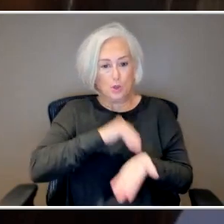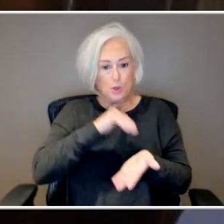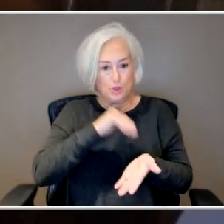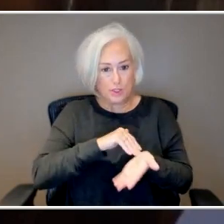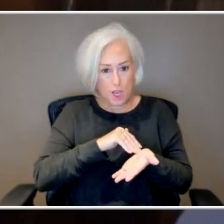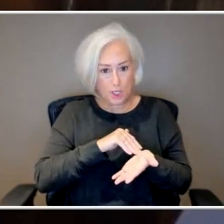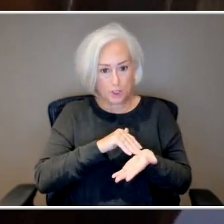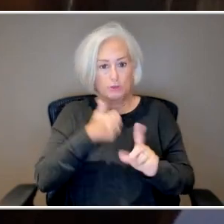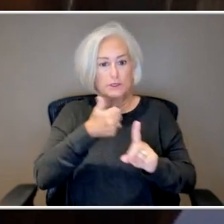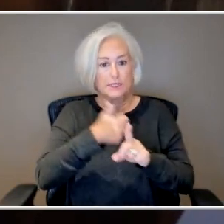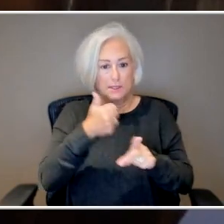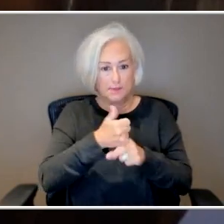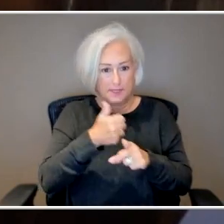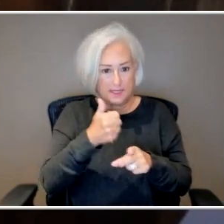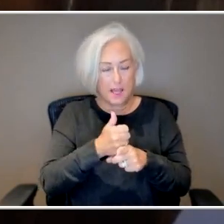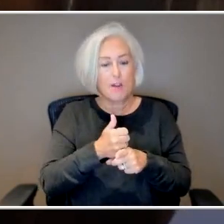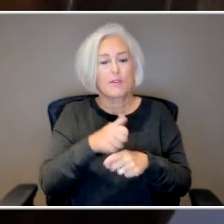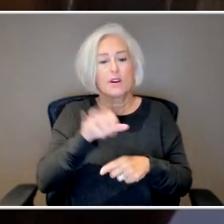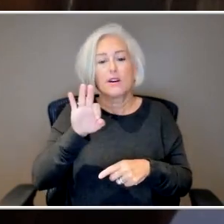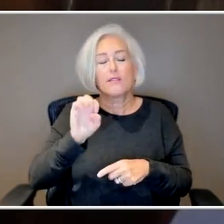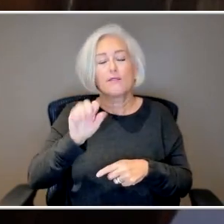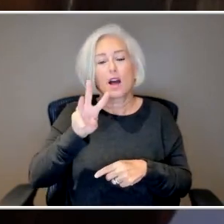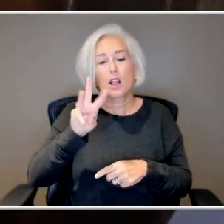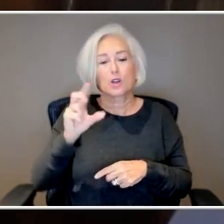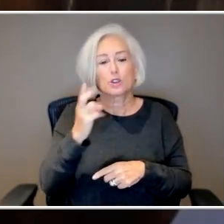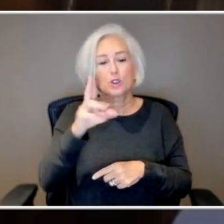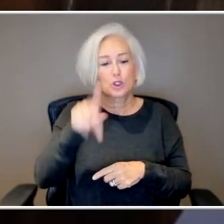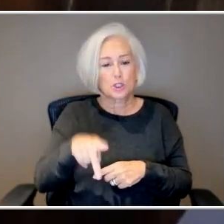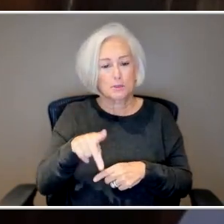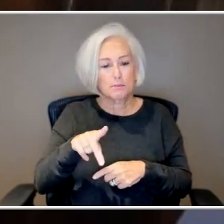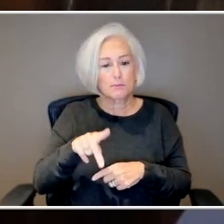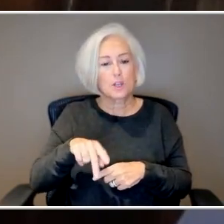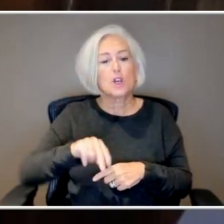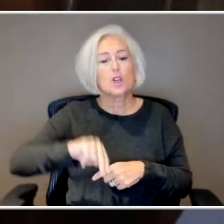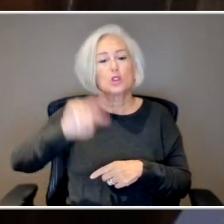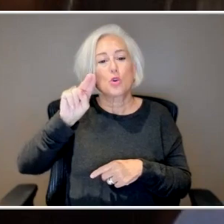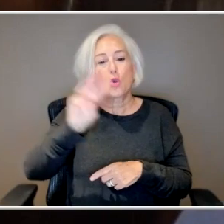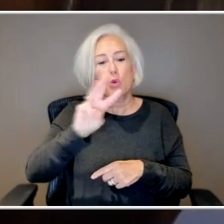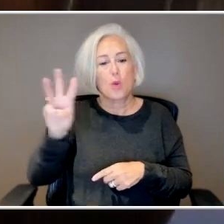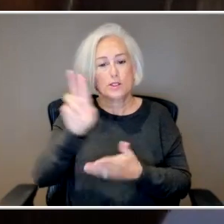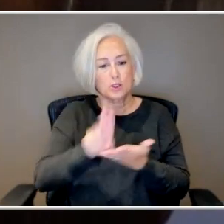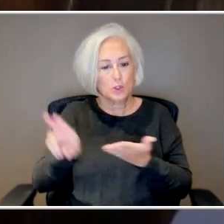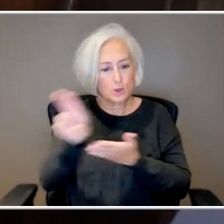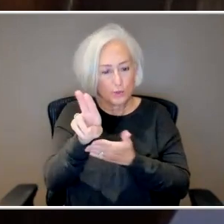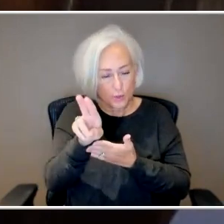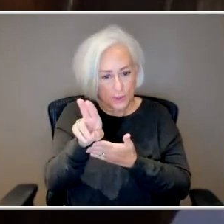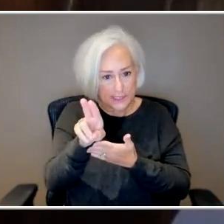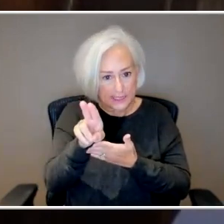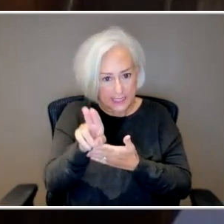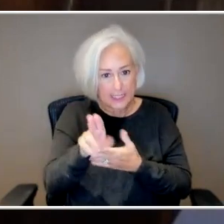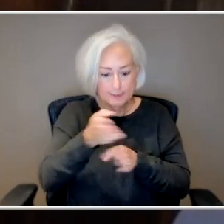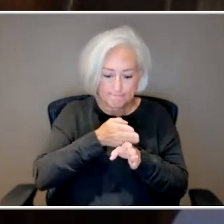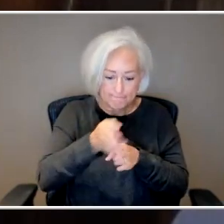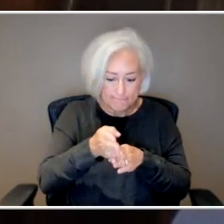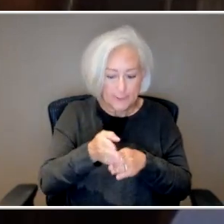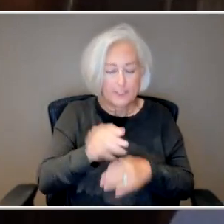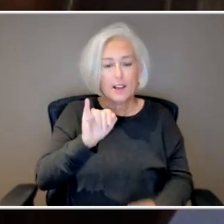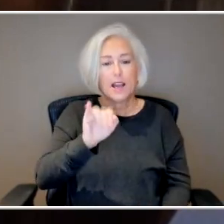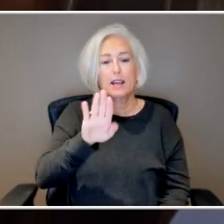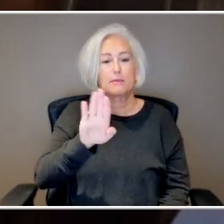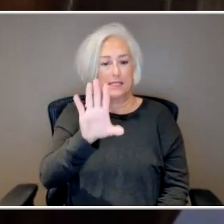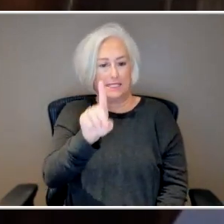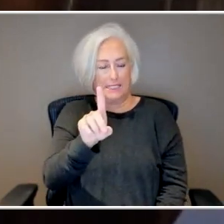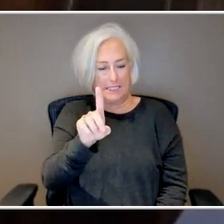did his fellowship at Northwestern University. He did a specialization in irritable bowel